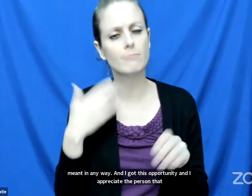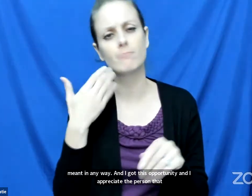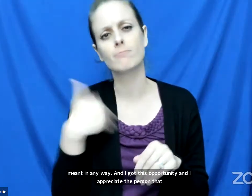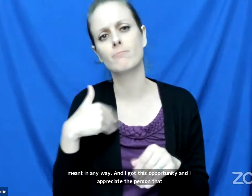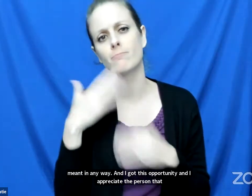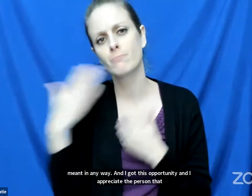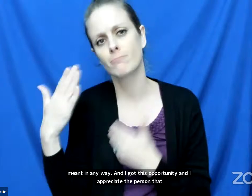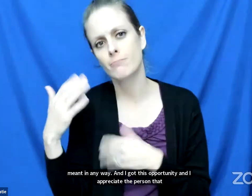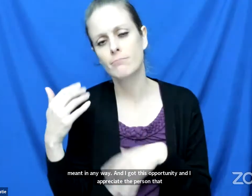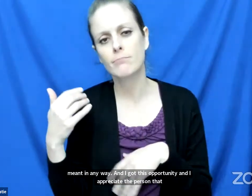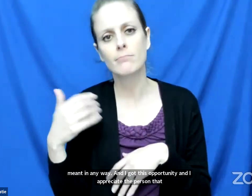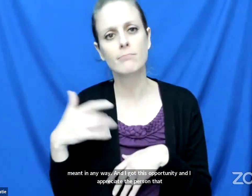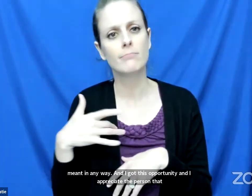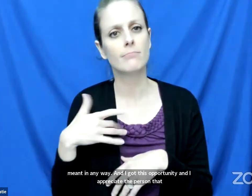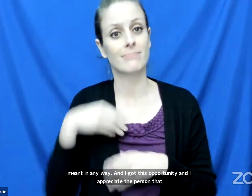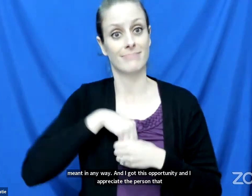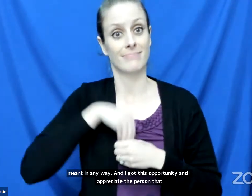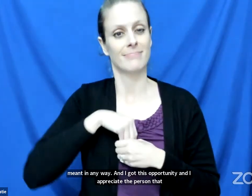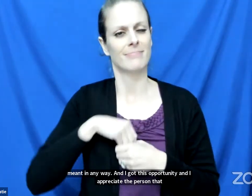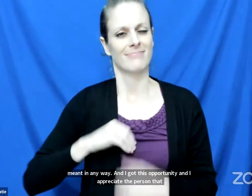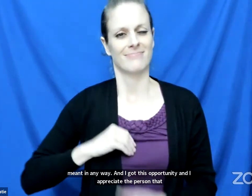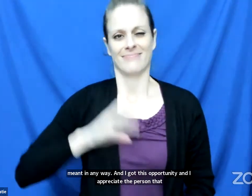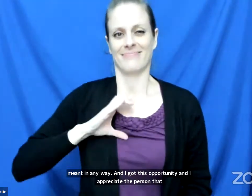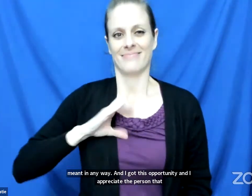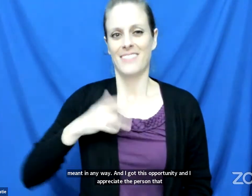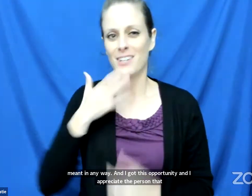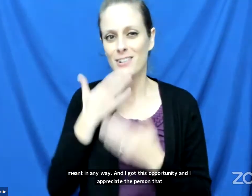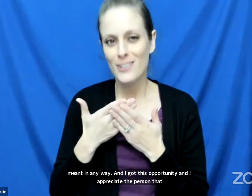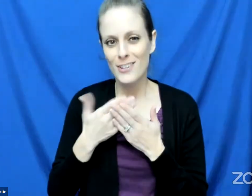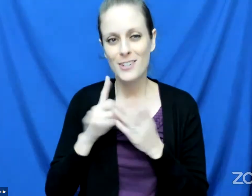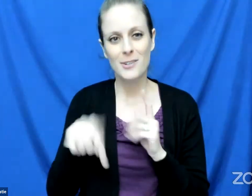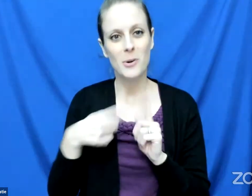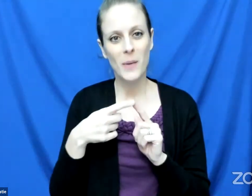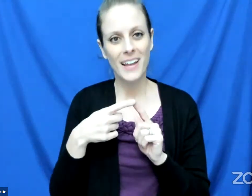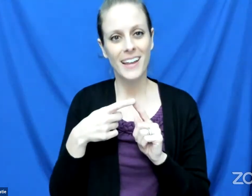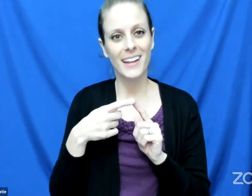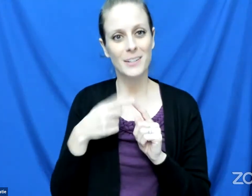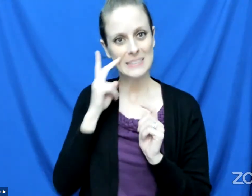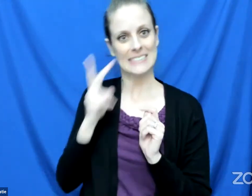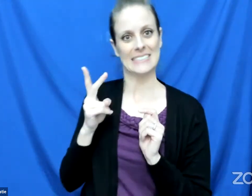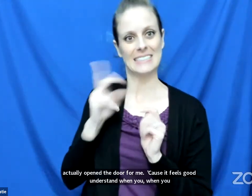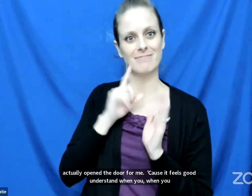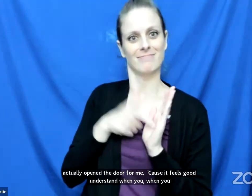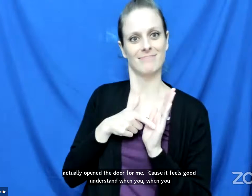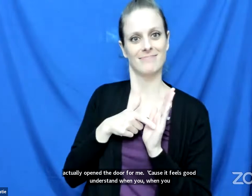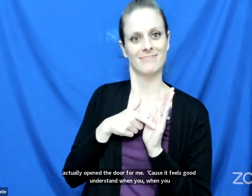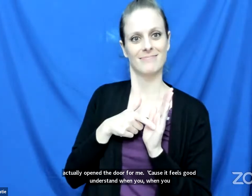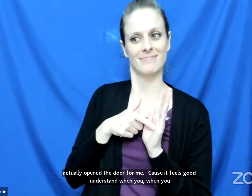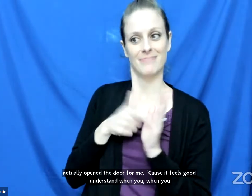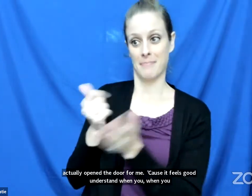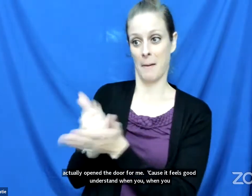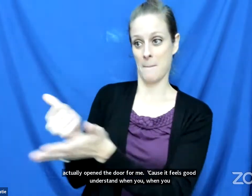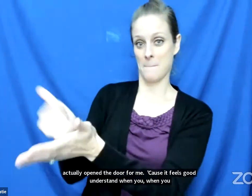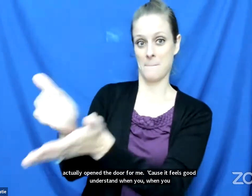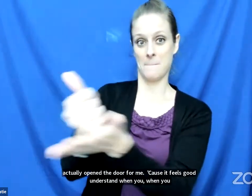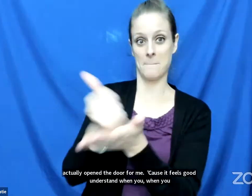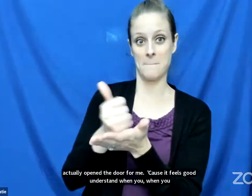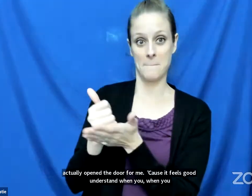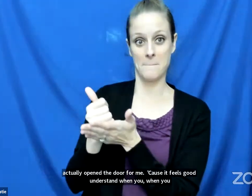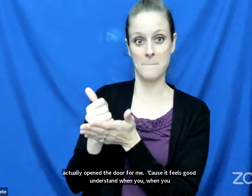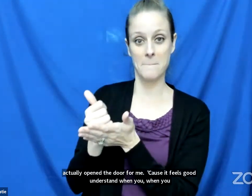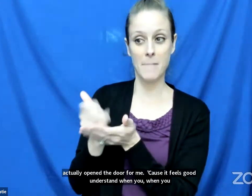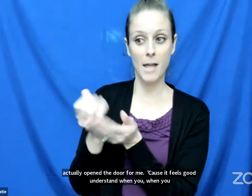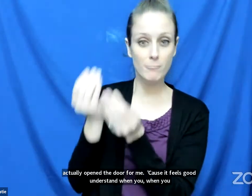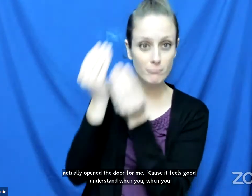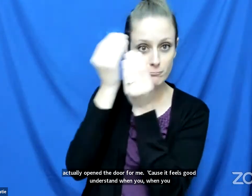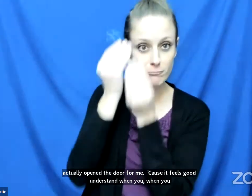it feels good inside when you see that you're the one that's helping out people with information,